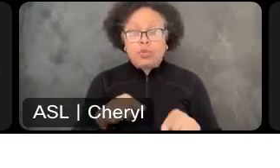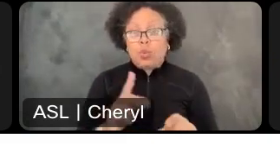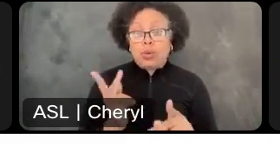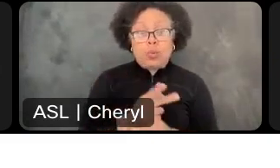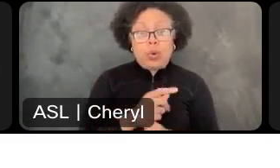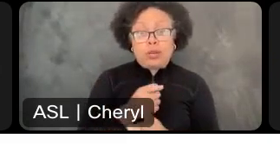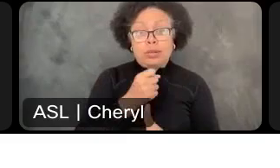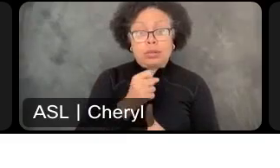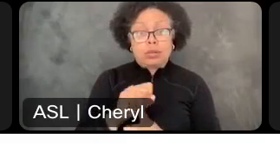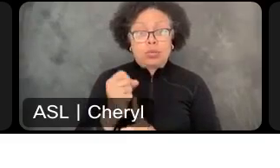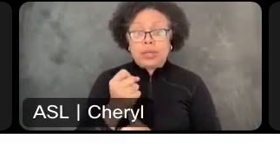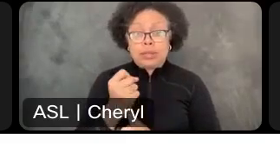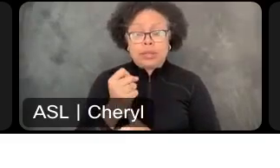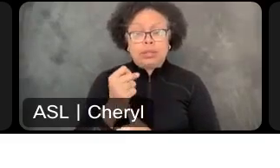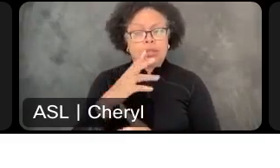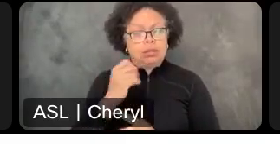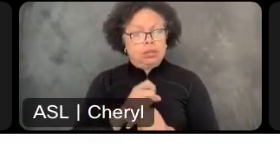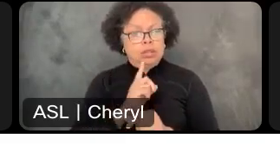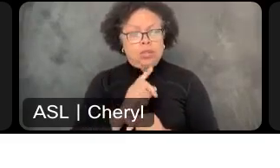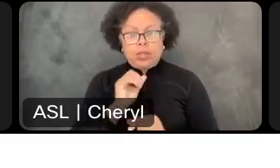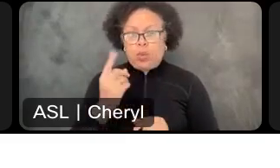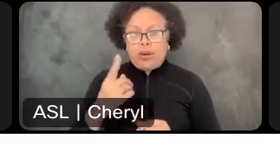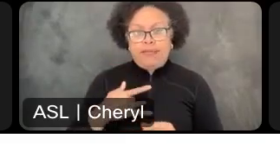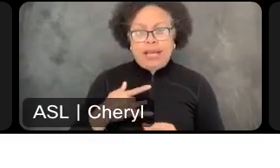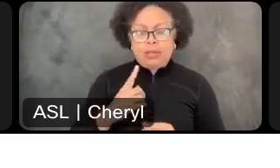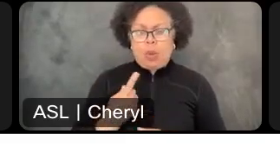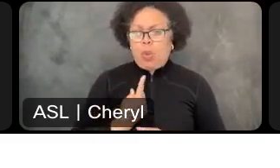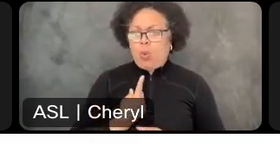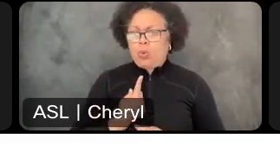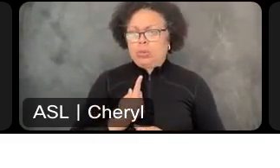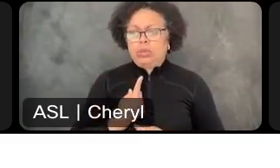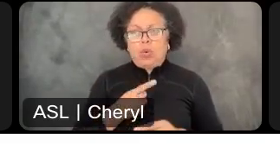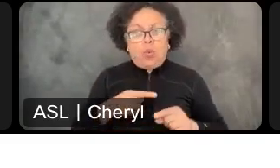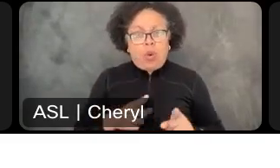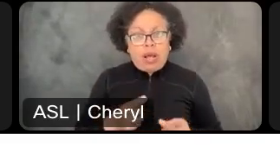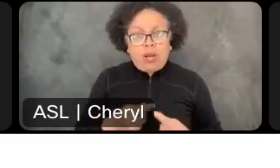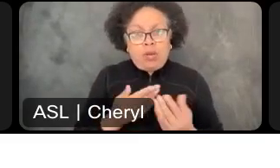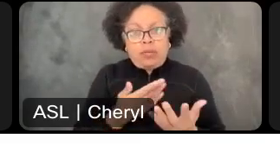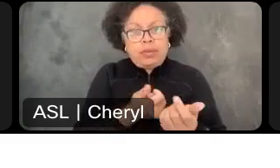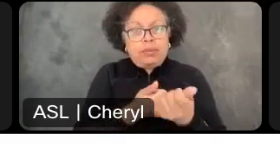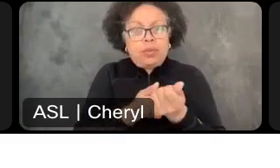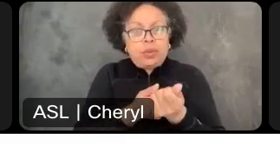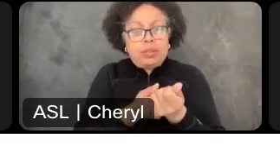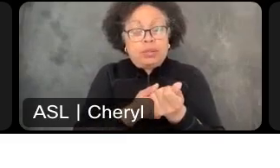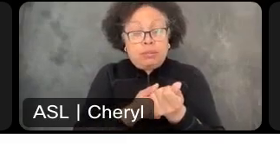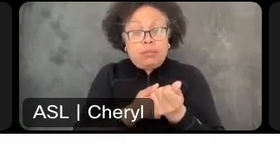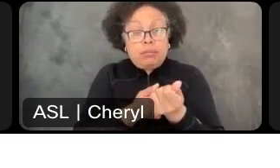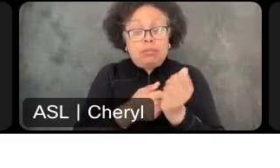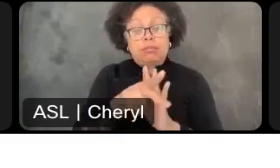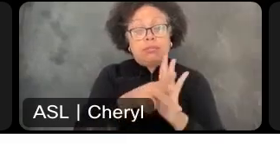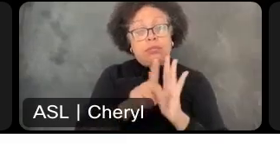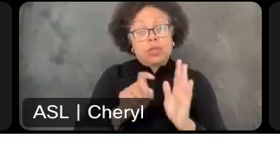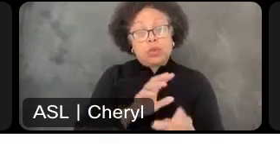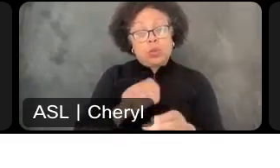scenarios and ensure that no one has to feel alone when offering support. Policies should